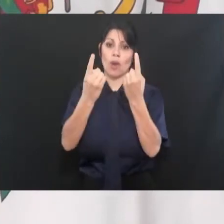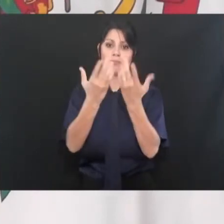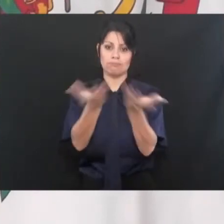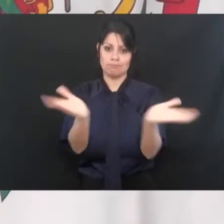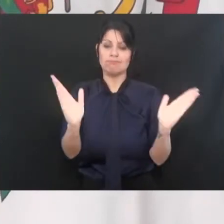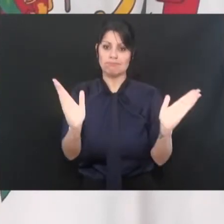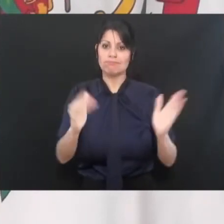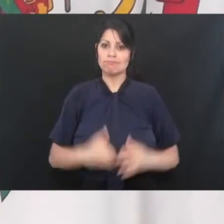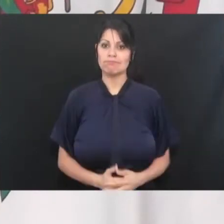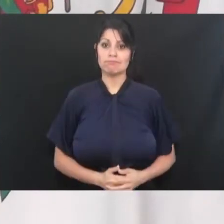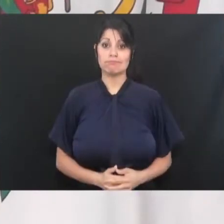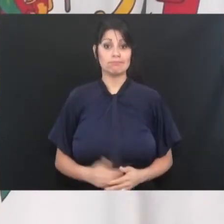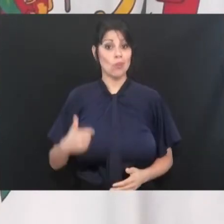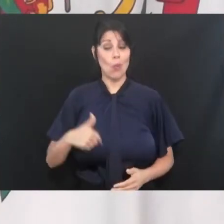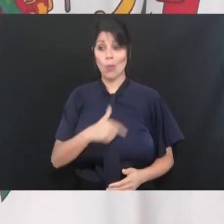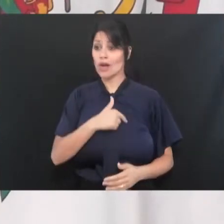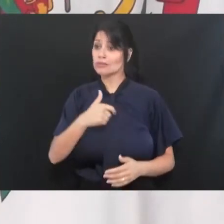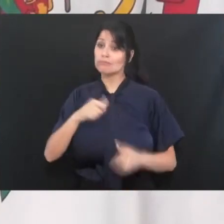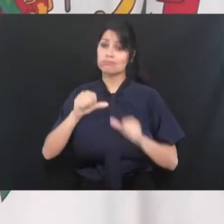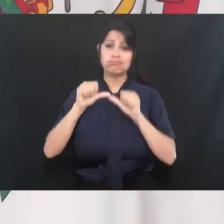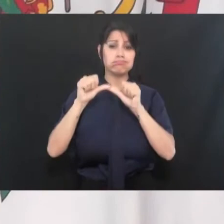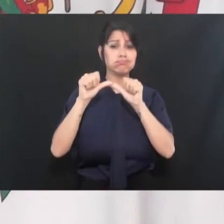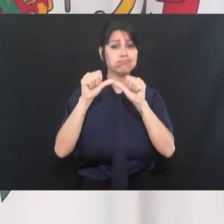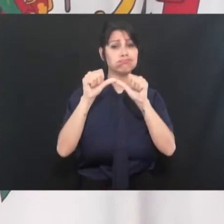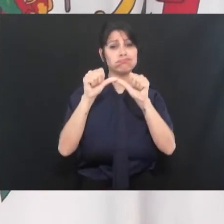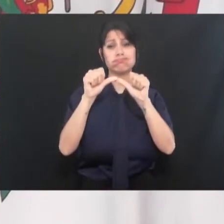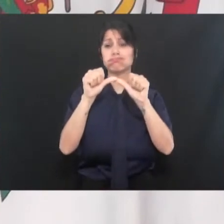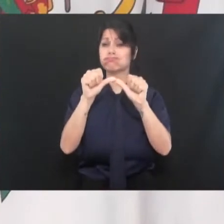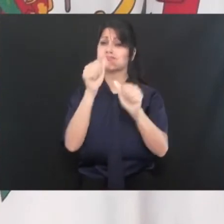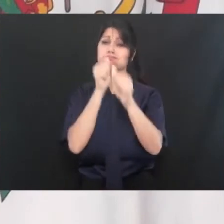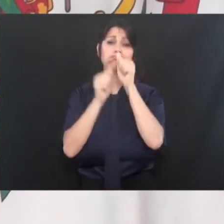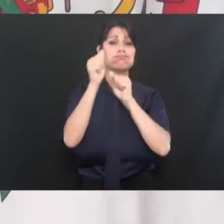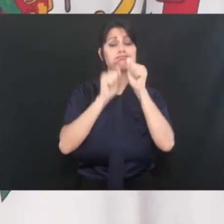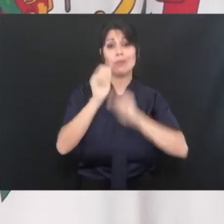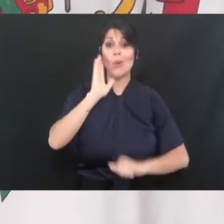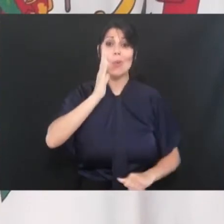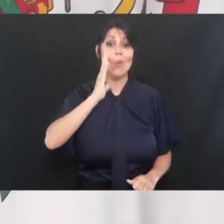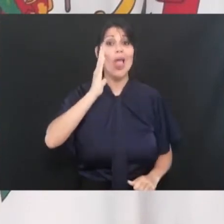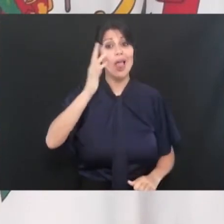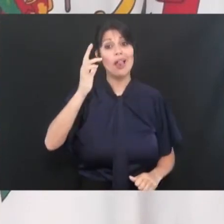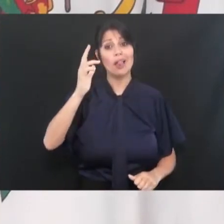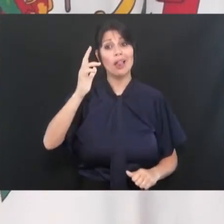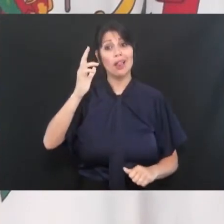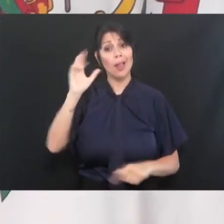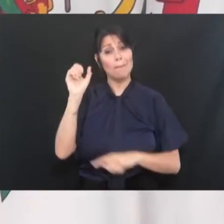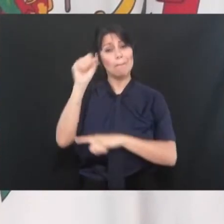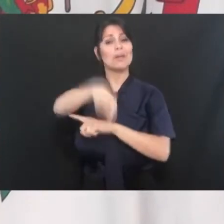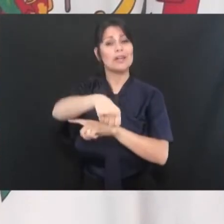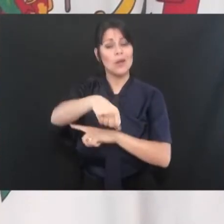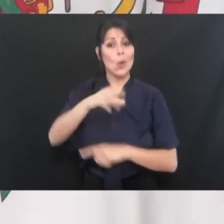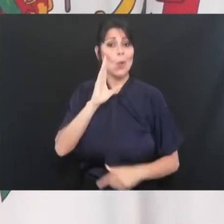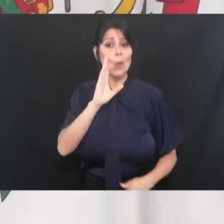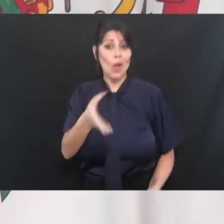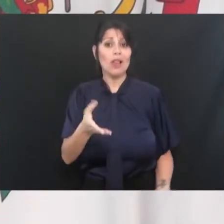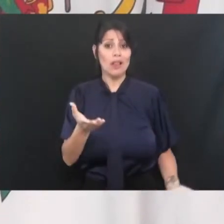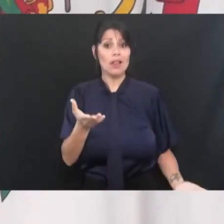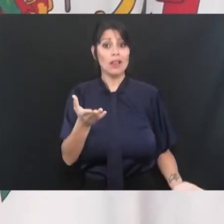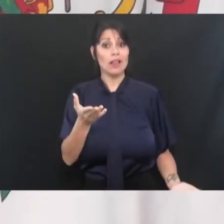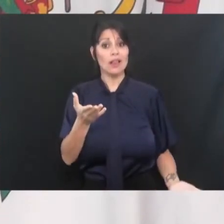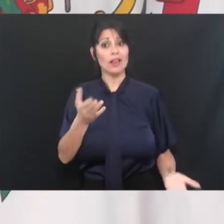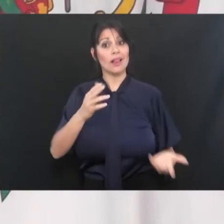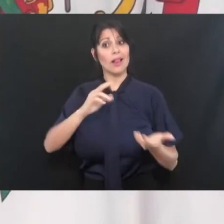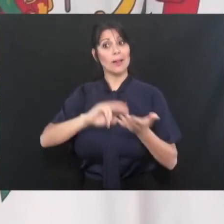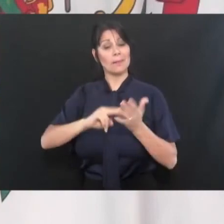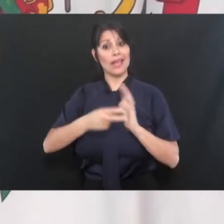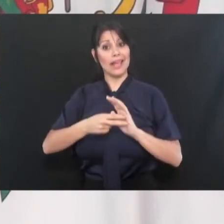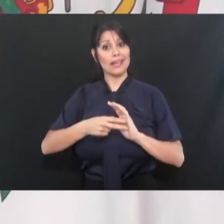We're going to keep at it. We're winning this battle. In some way, somehow, we're going to get across the finish line where we don't have to sit